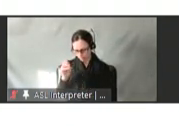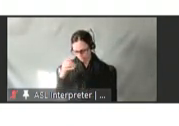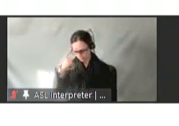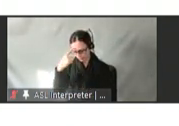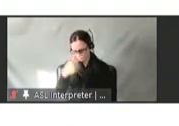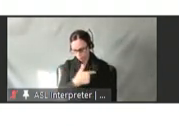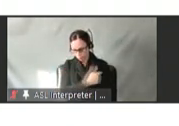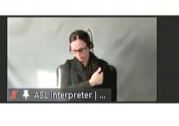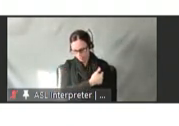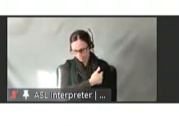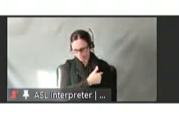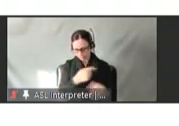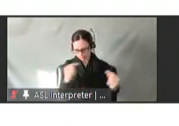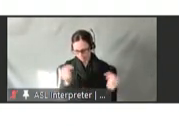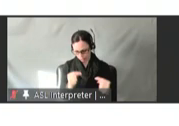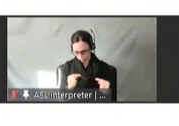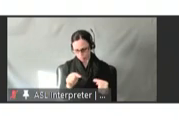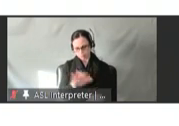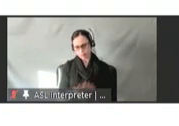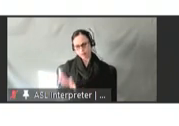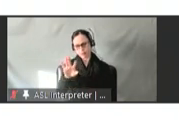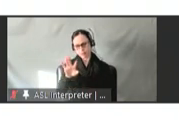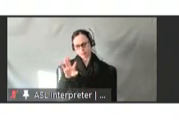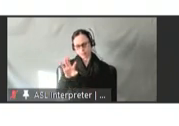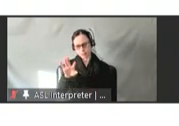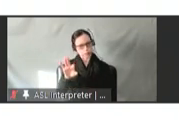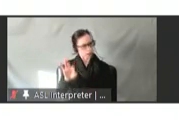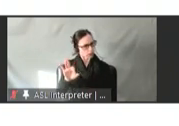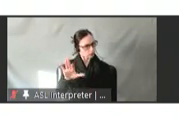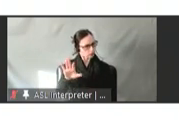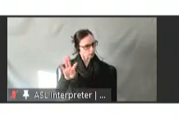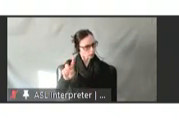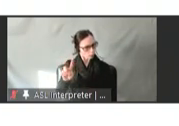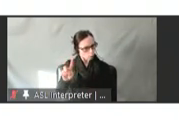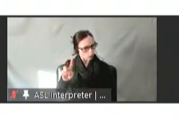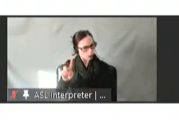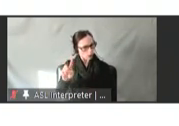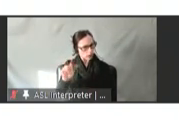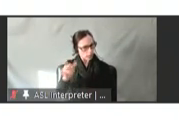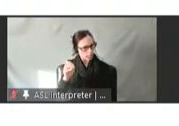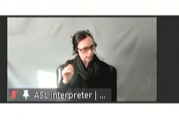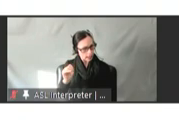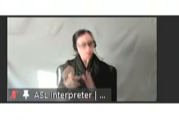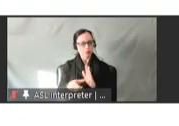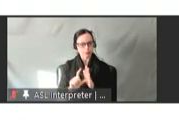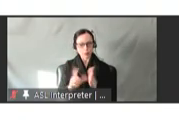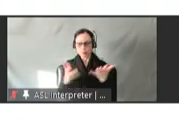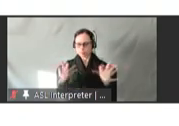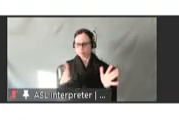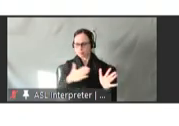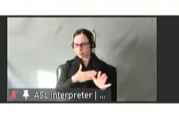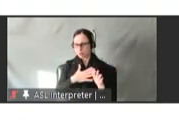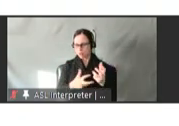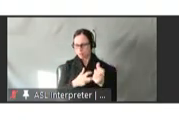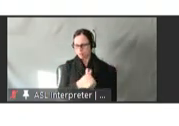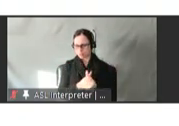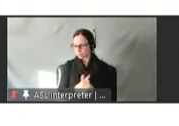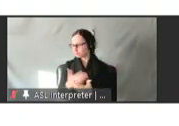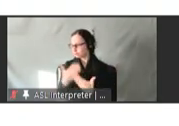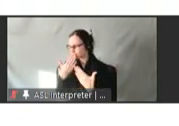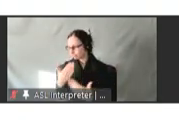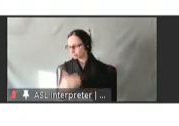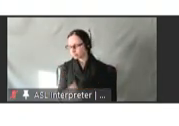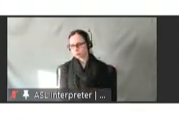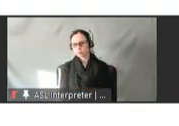vaccines. Approximately 148 claims are in medical review. And that ends my updates. Mary, thank you very